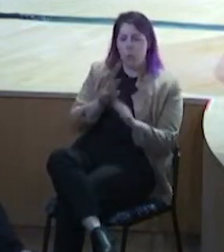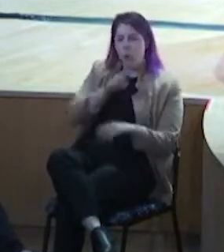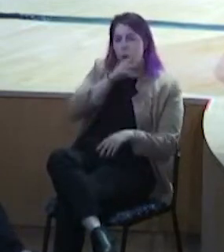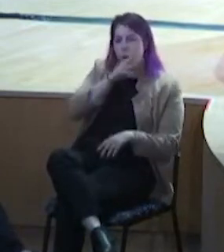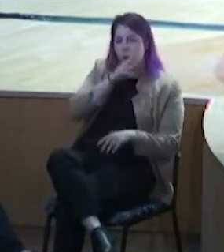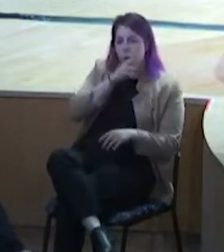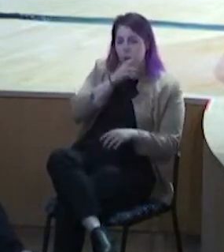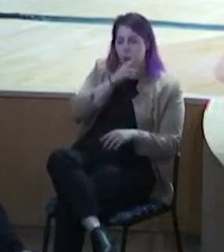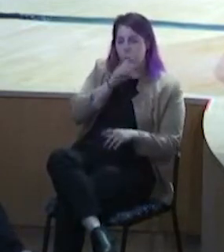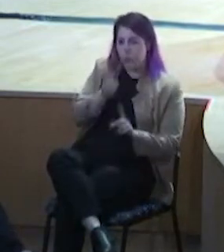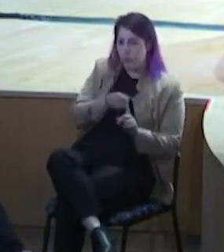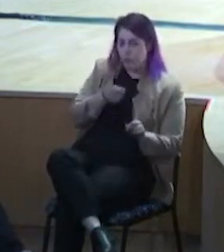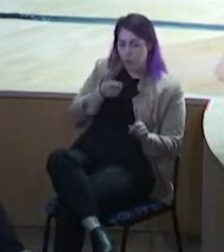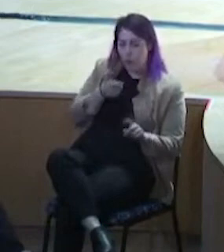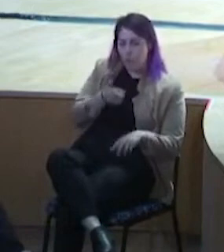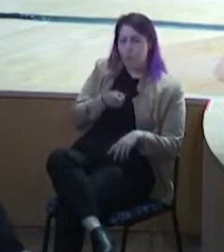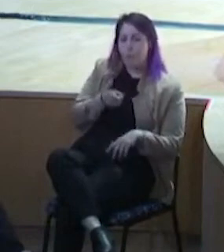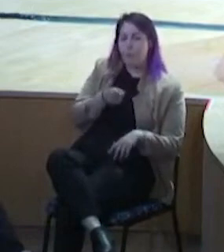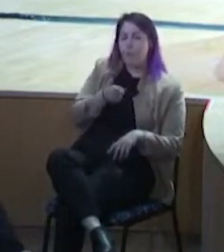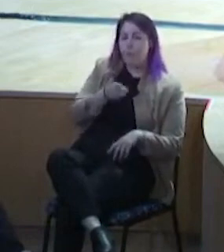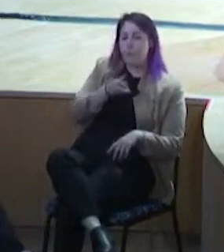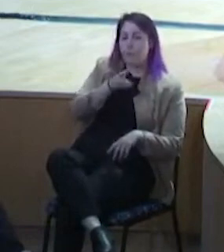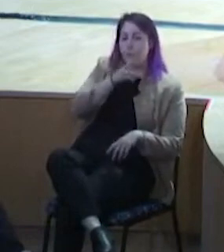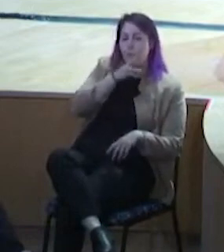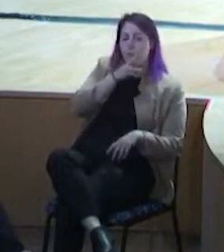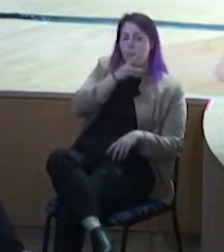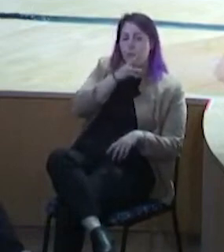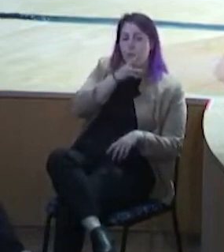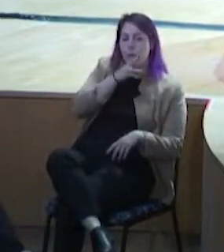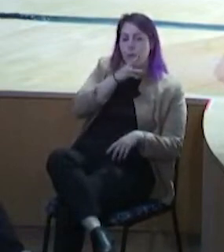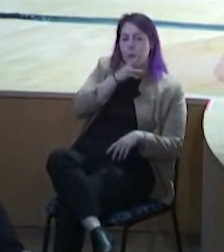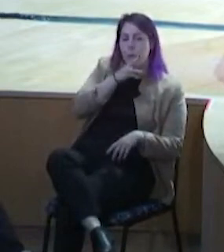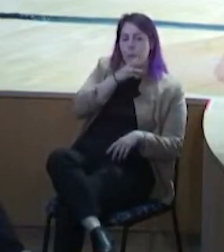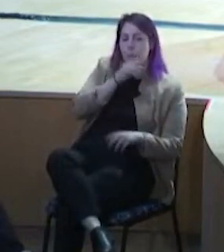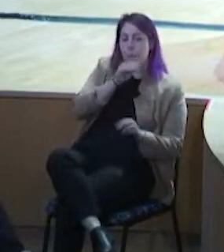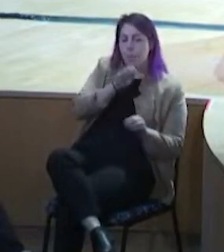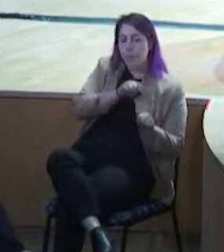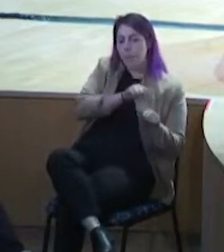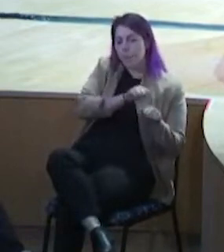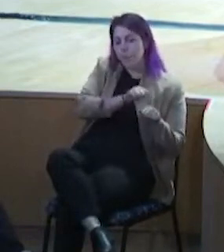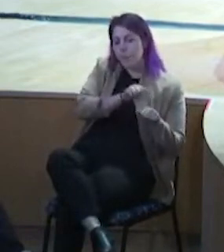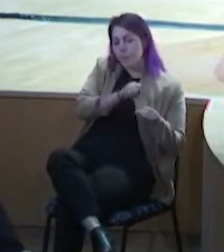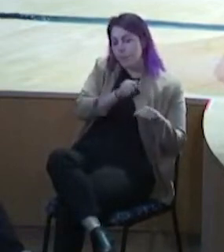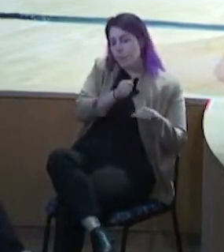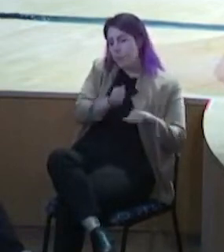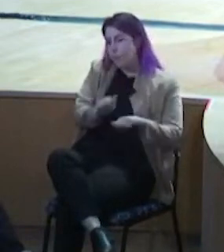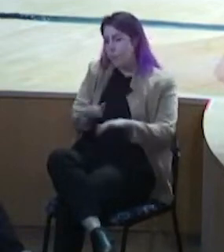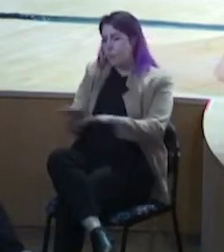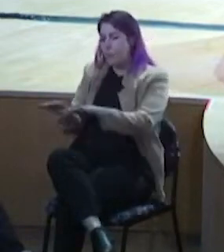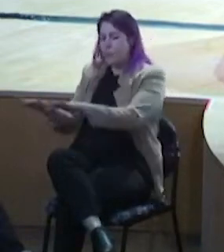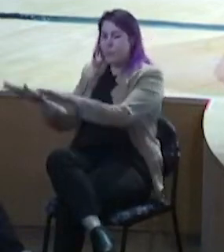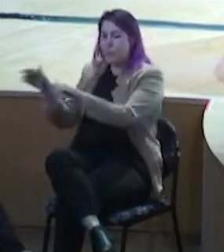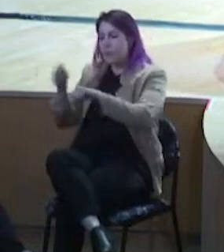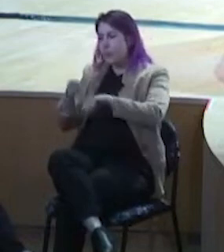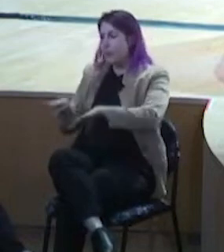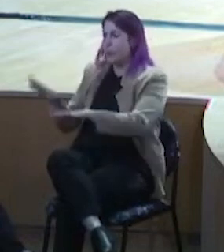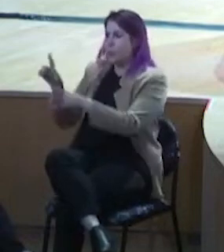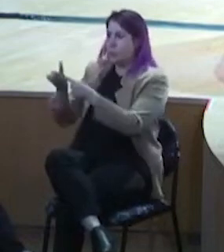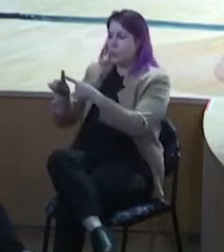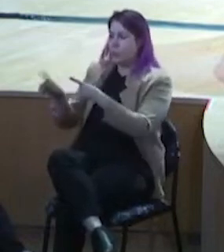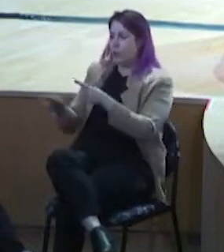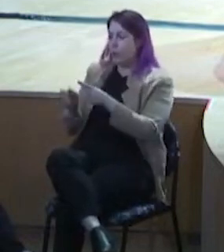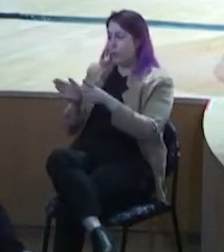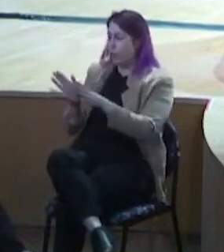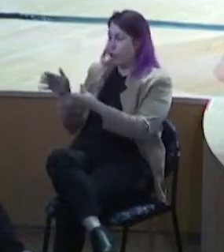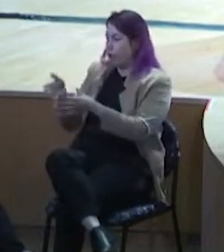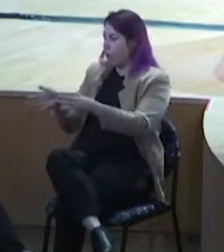And this water was intubated and was sent to the richer boroughs of the city so they